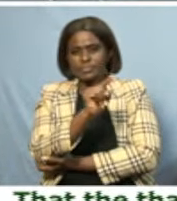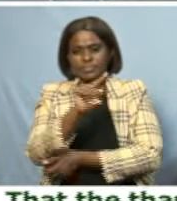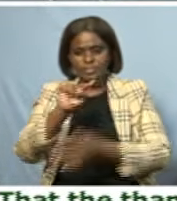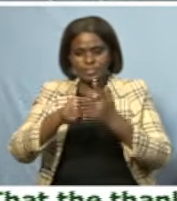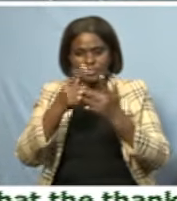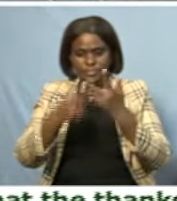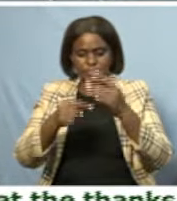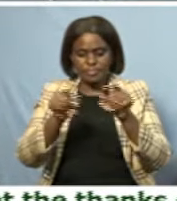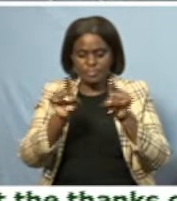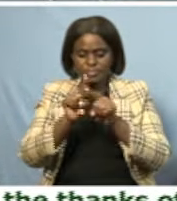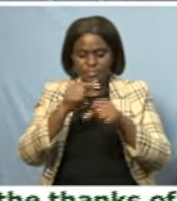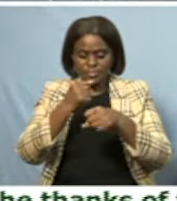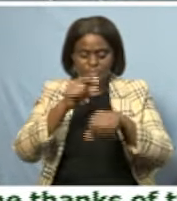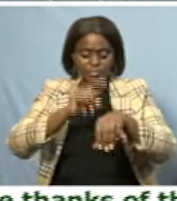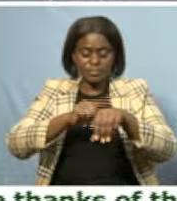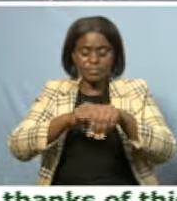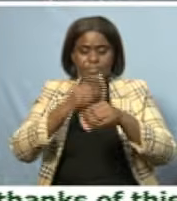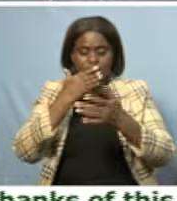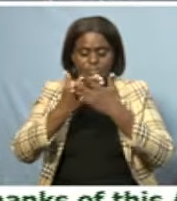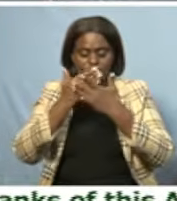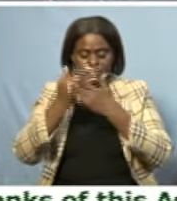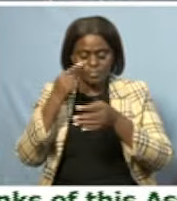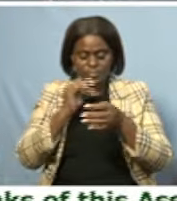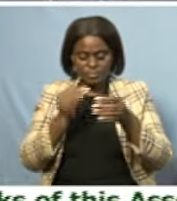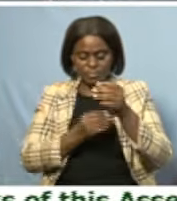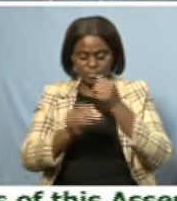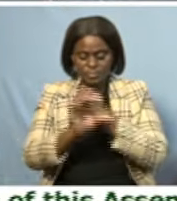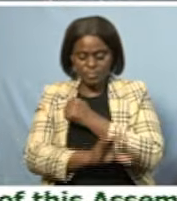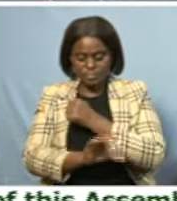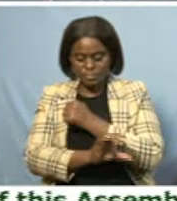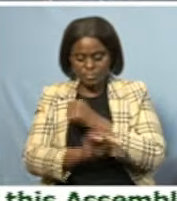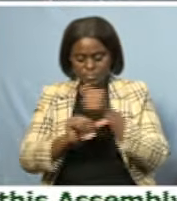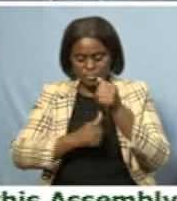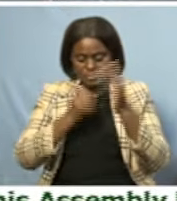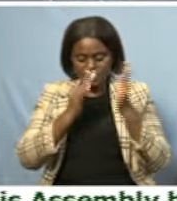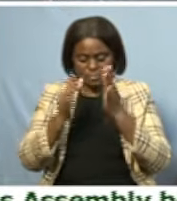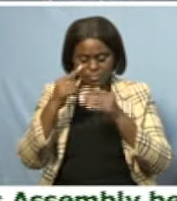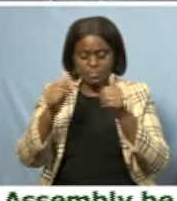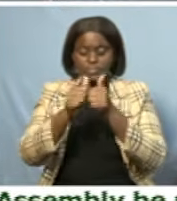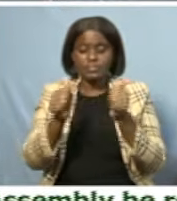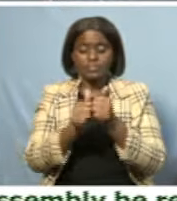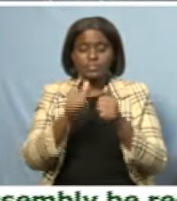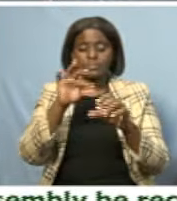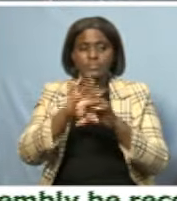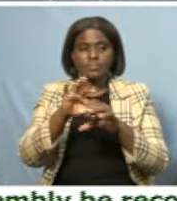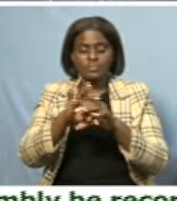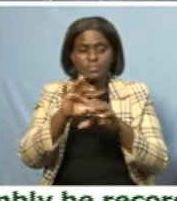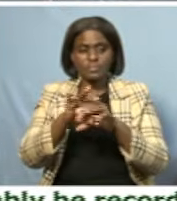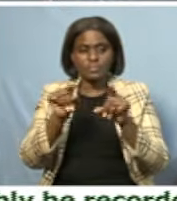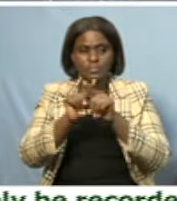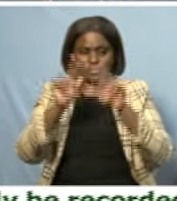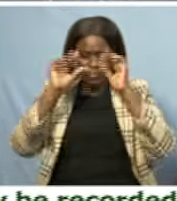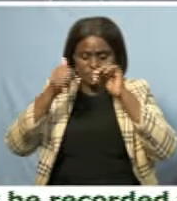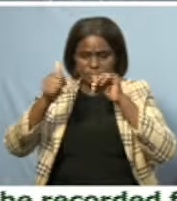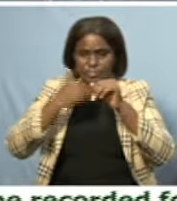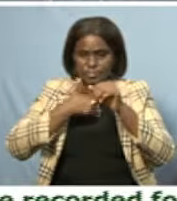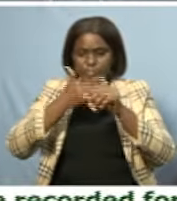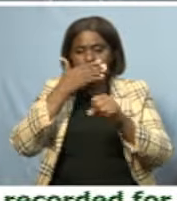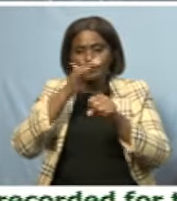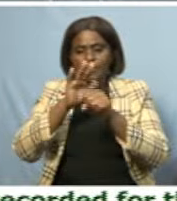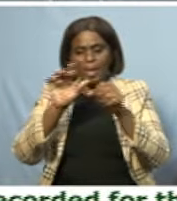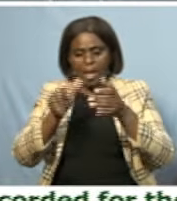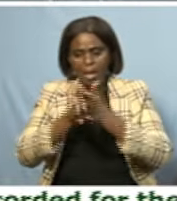marks a defining moment for our country as we prepare for the general elections. The President has reminded